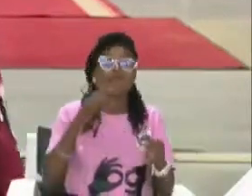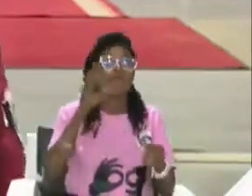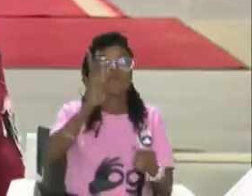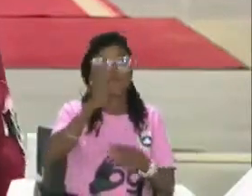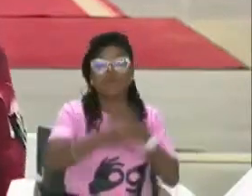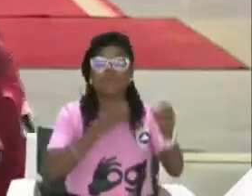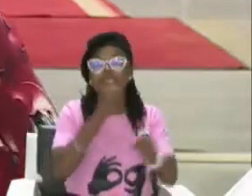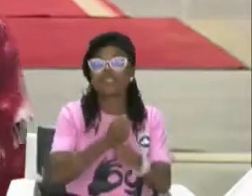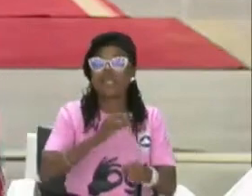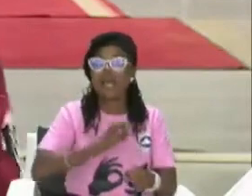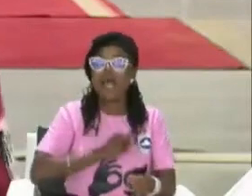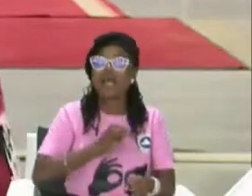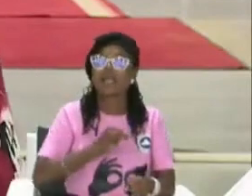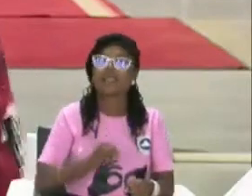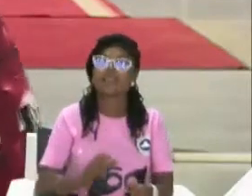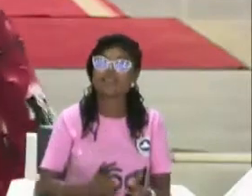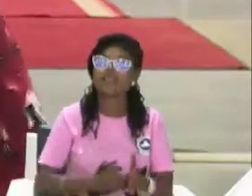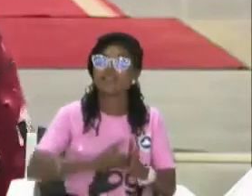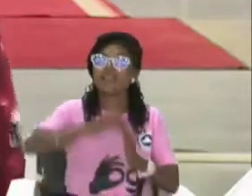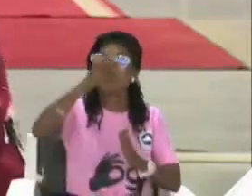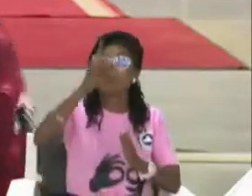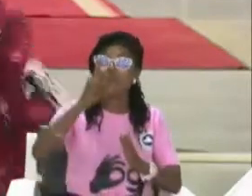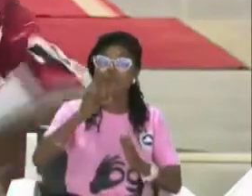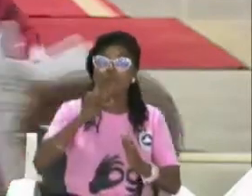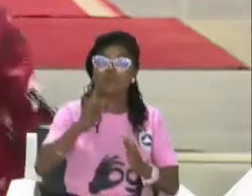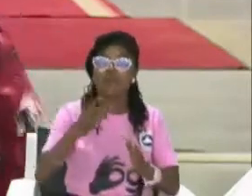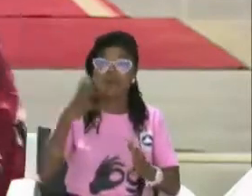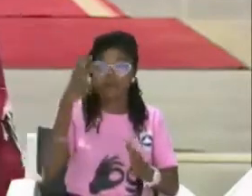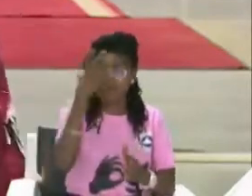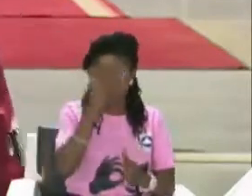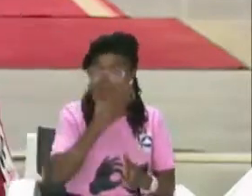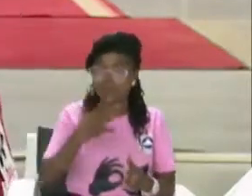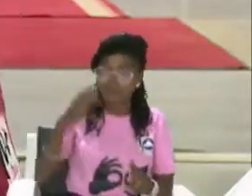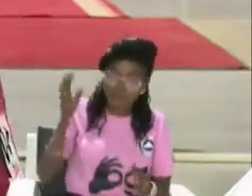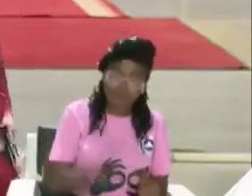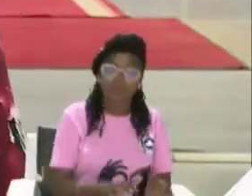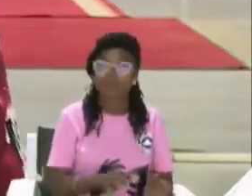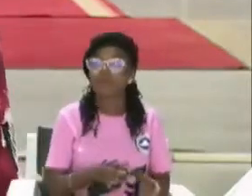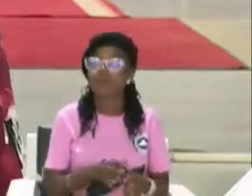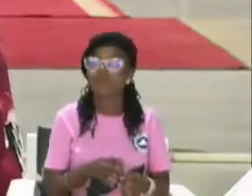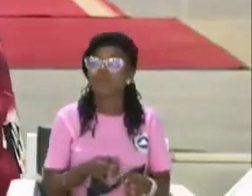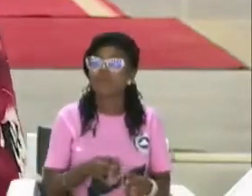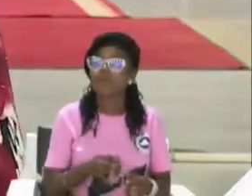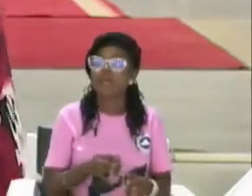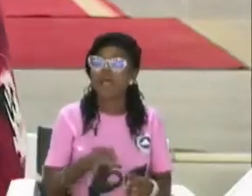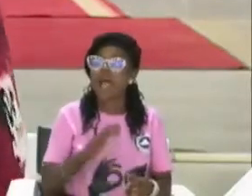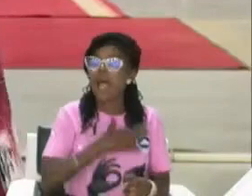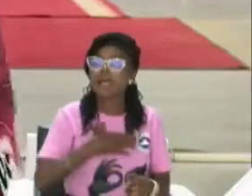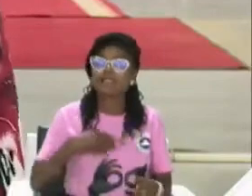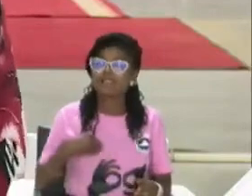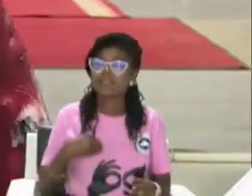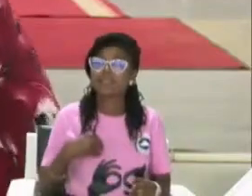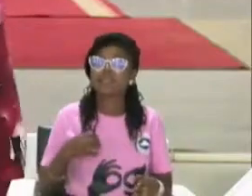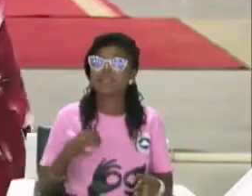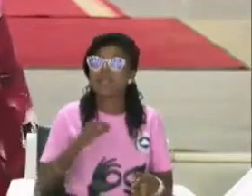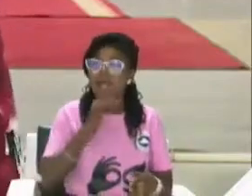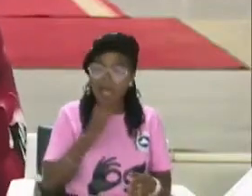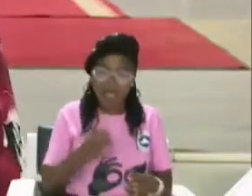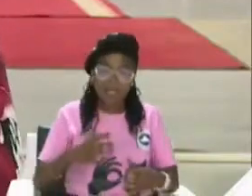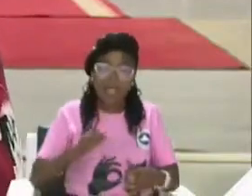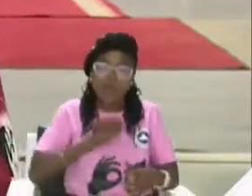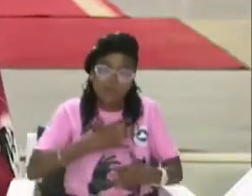I developed fainting. I didn't even go to hospital. And rip in my